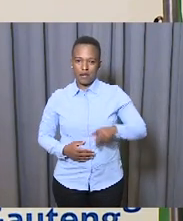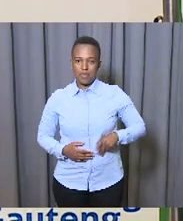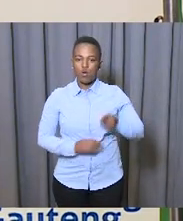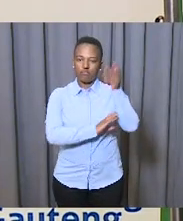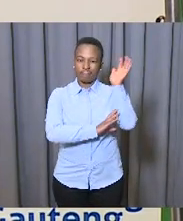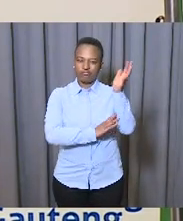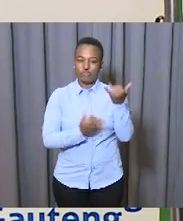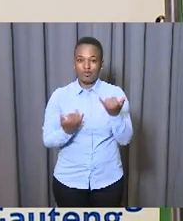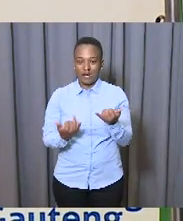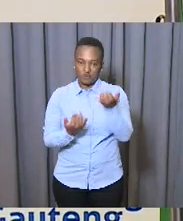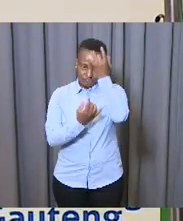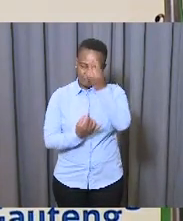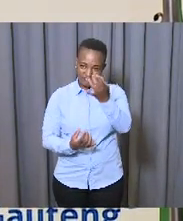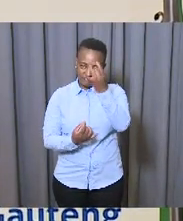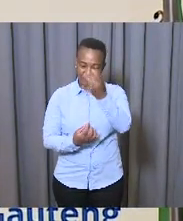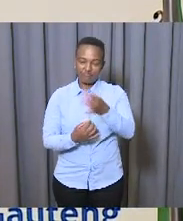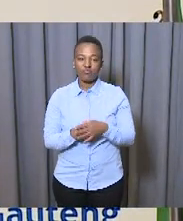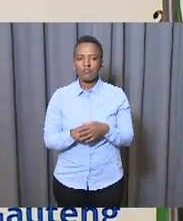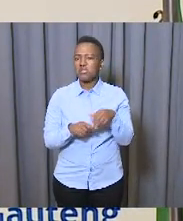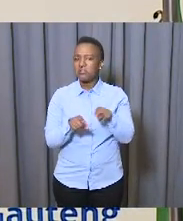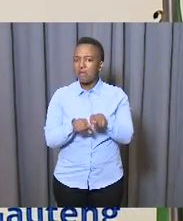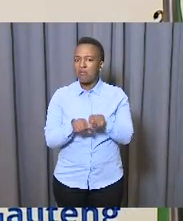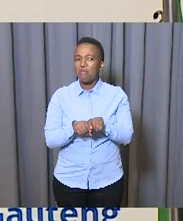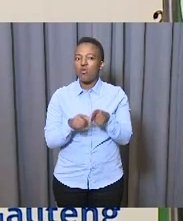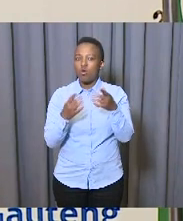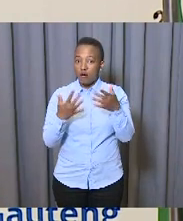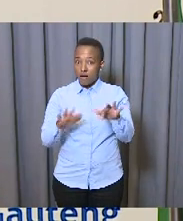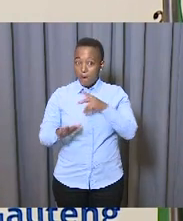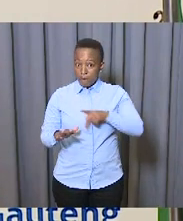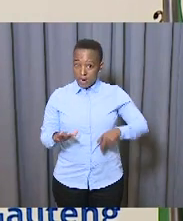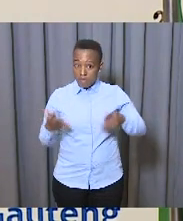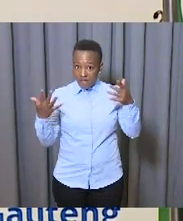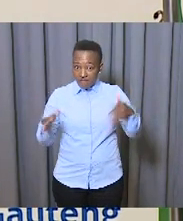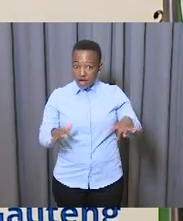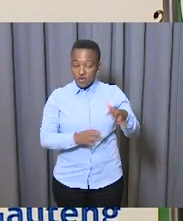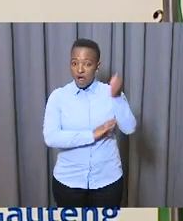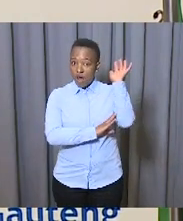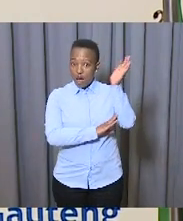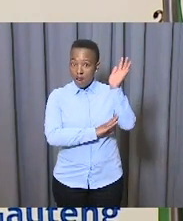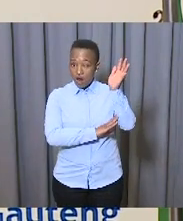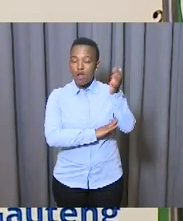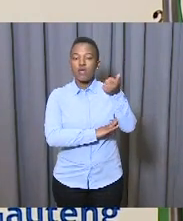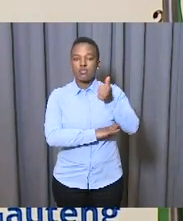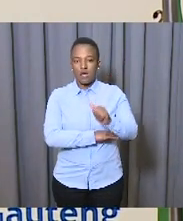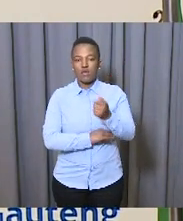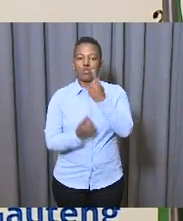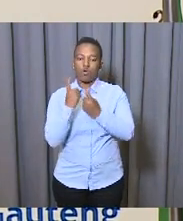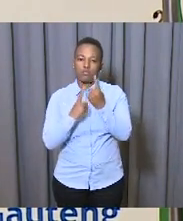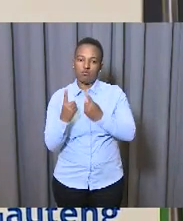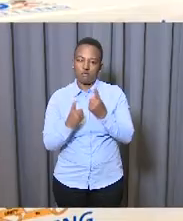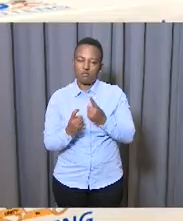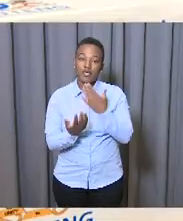you. And as we have always done, once the Premier has spoken, we will take questions from the media. Thank you very